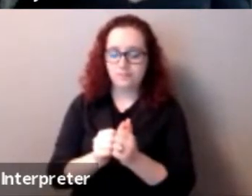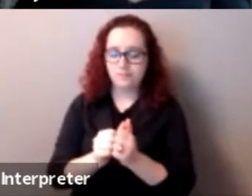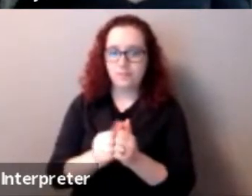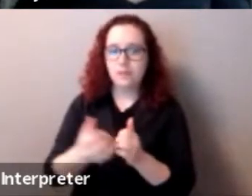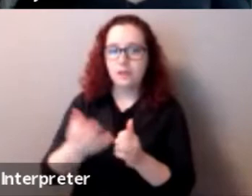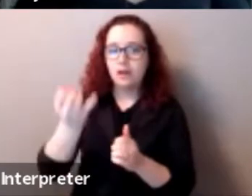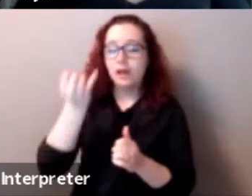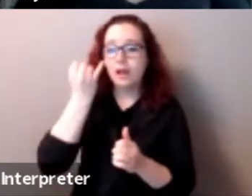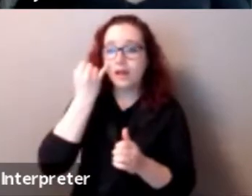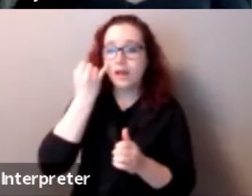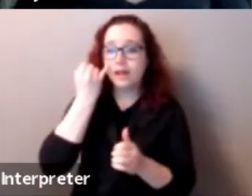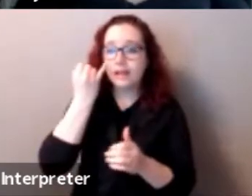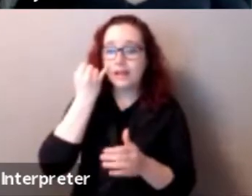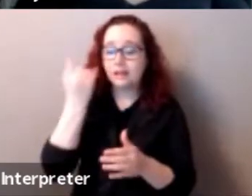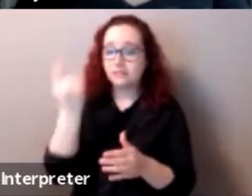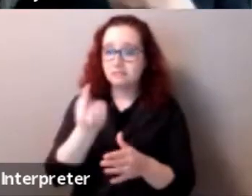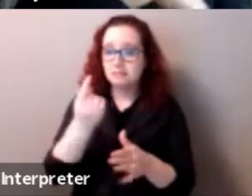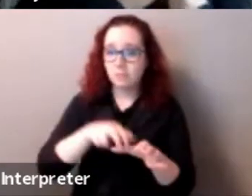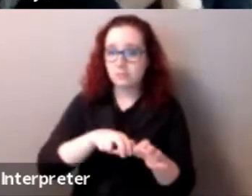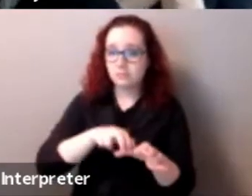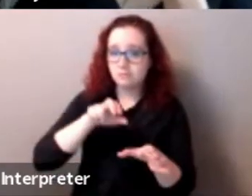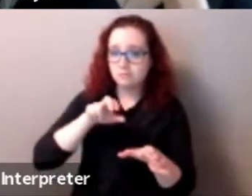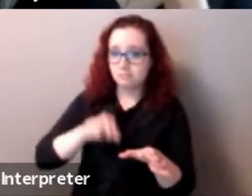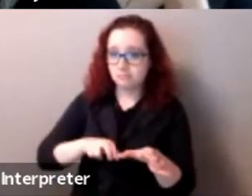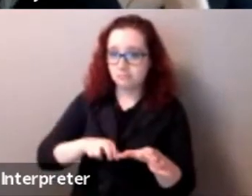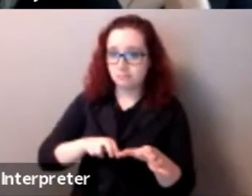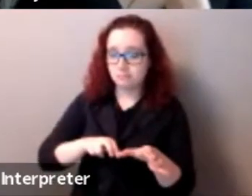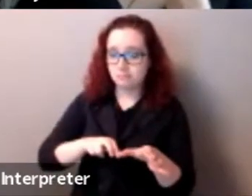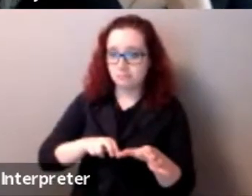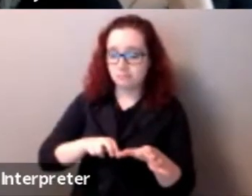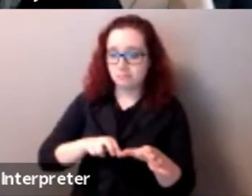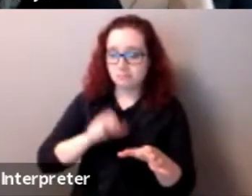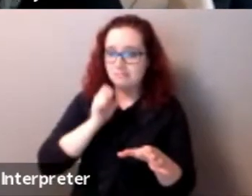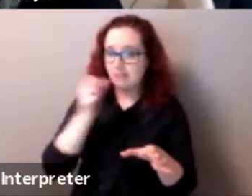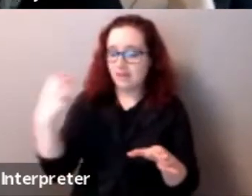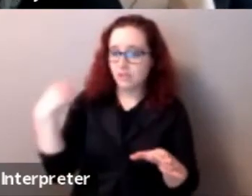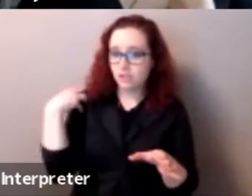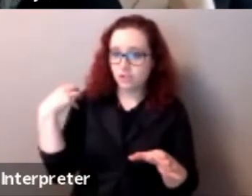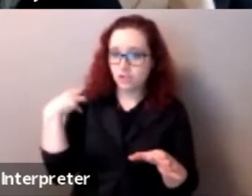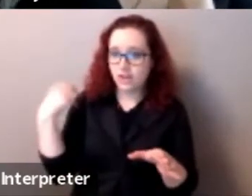lot of times people do stay even though they're not part of the